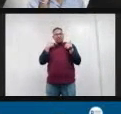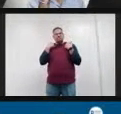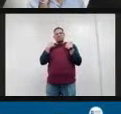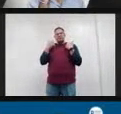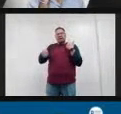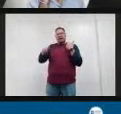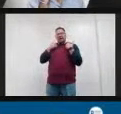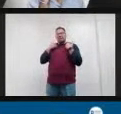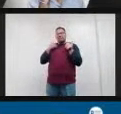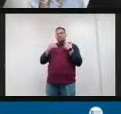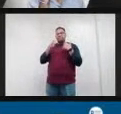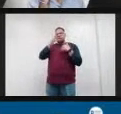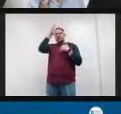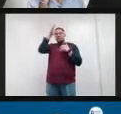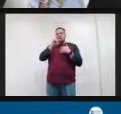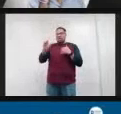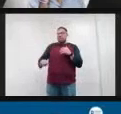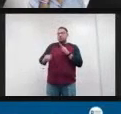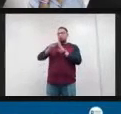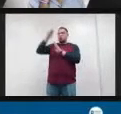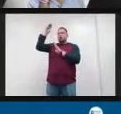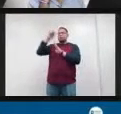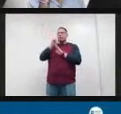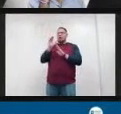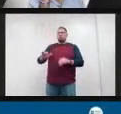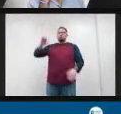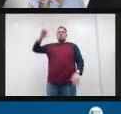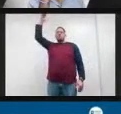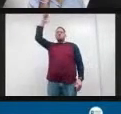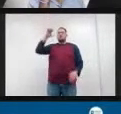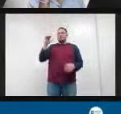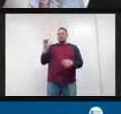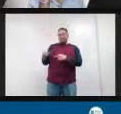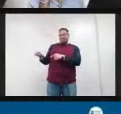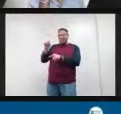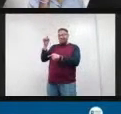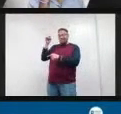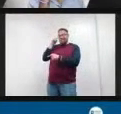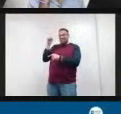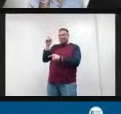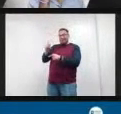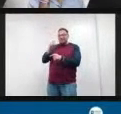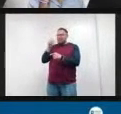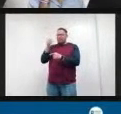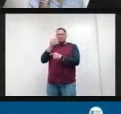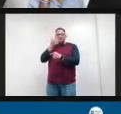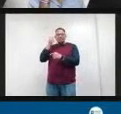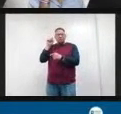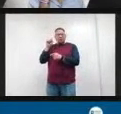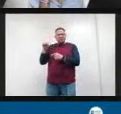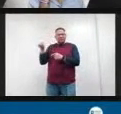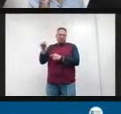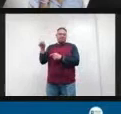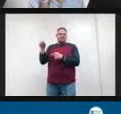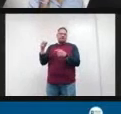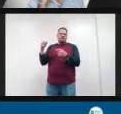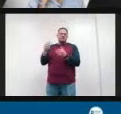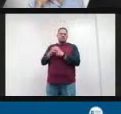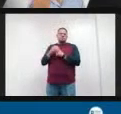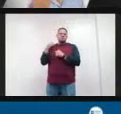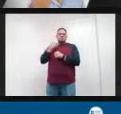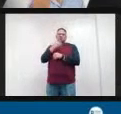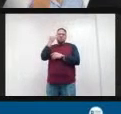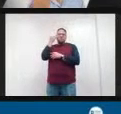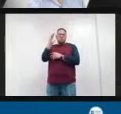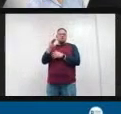not mature, they're not grown, and what they think they need is not necessarily the best thing for them. And that's why, and we don't know